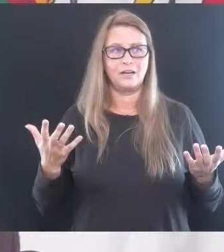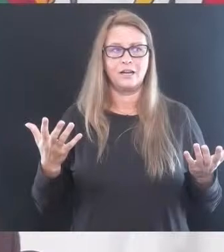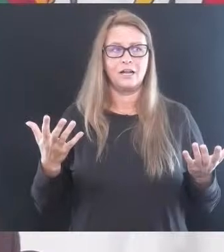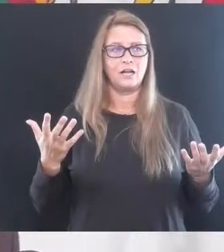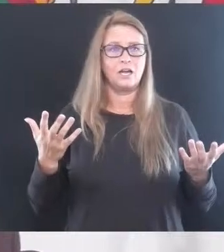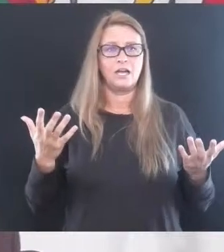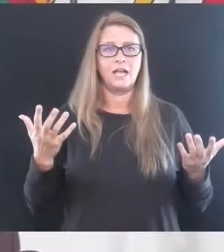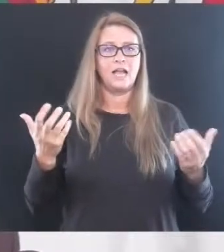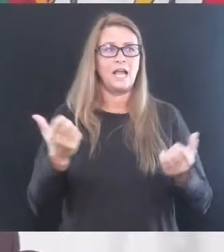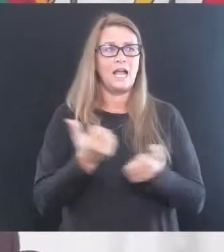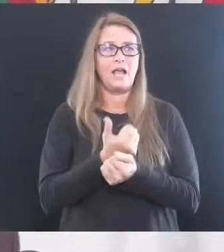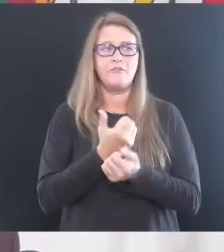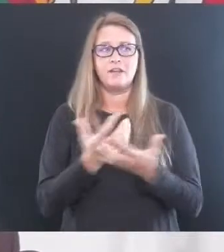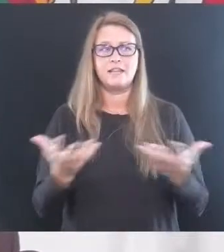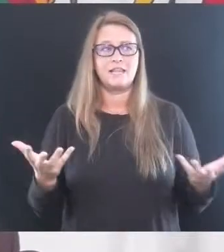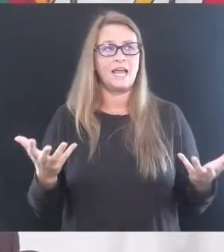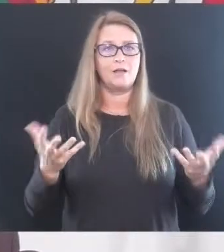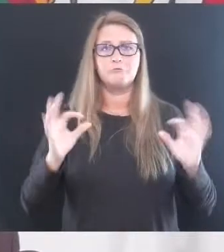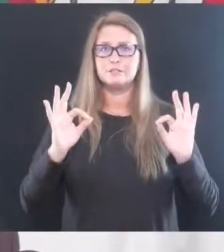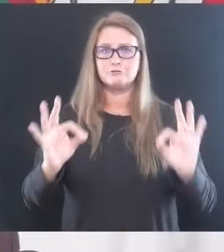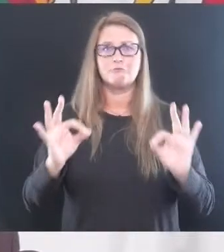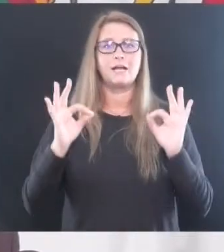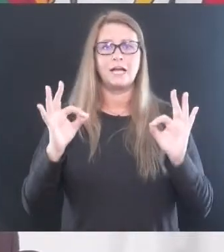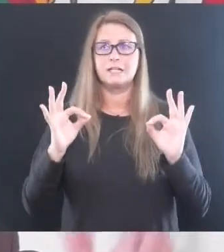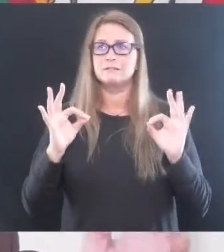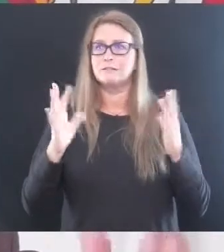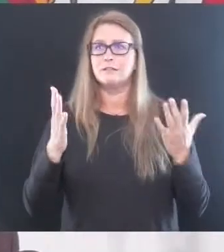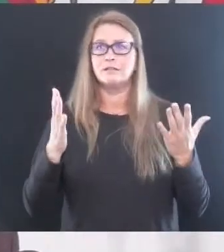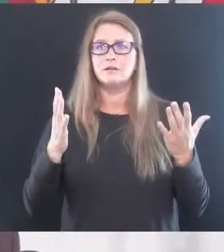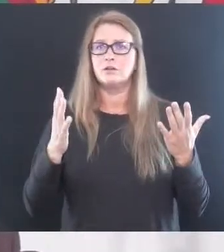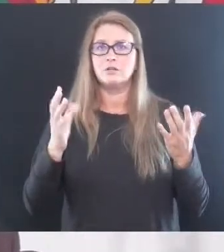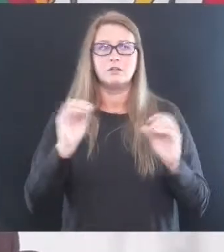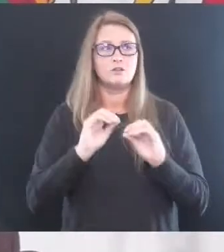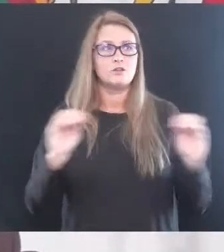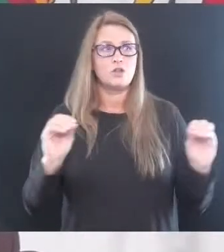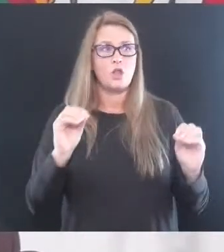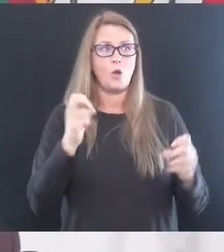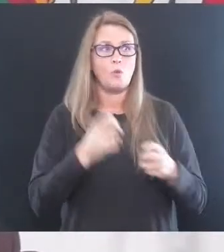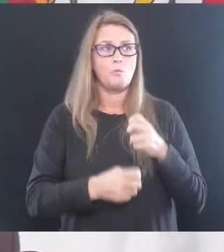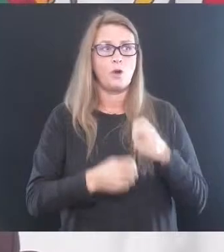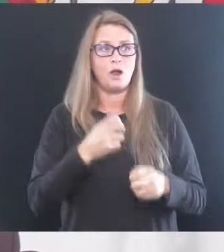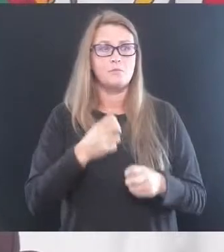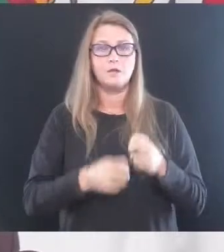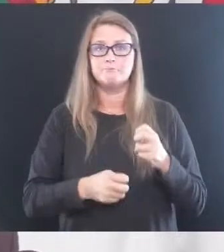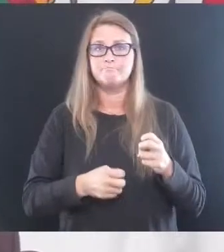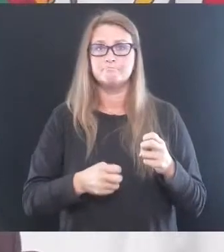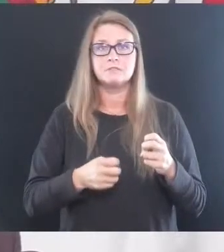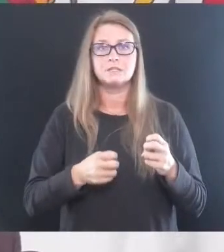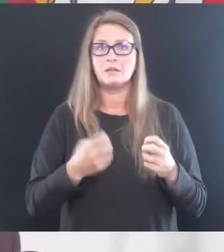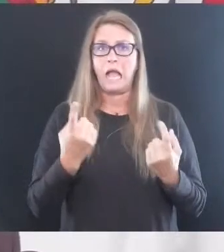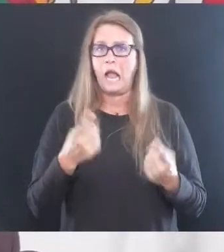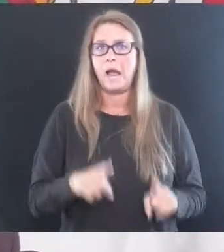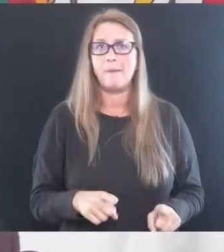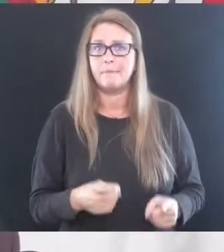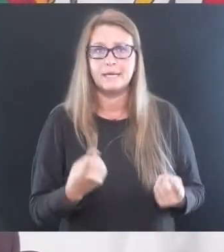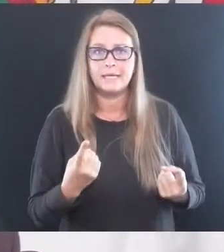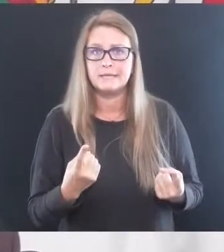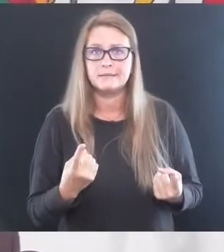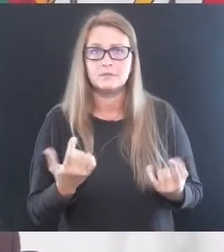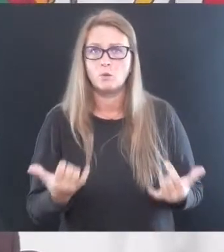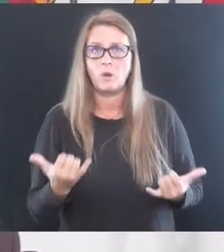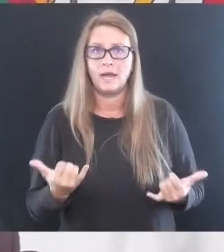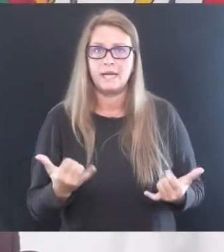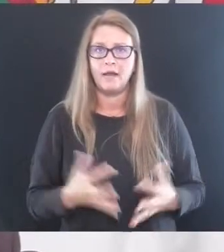mean, absolutely, we didn't even think, well, gosh, there's not anything to worry about in a big way